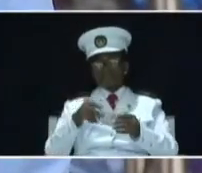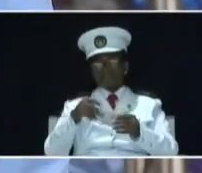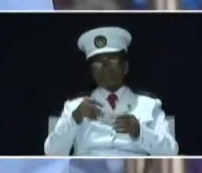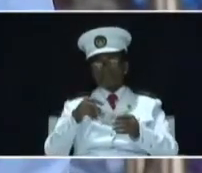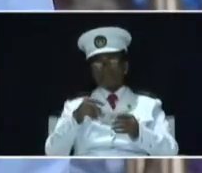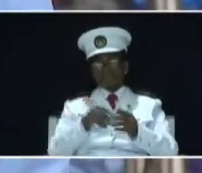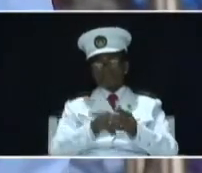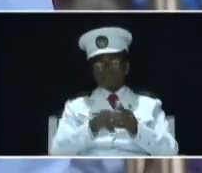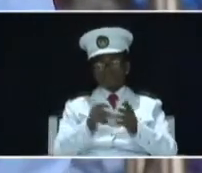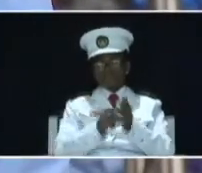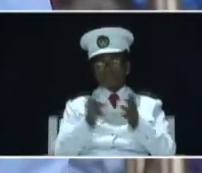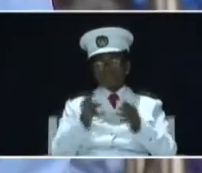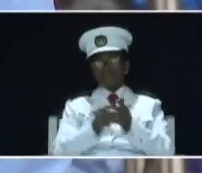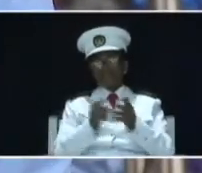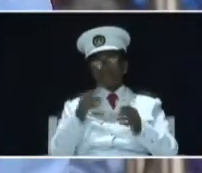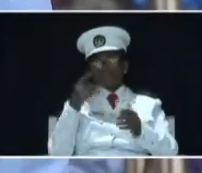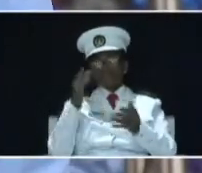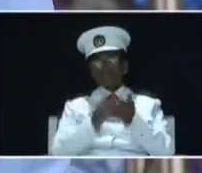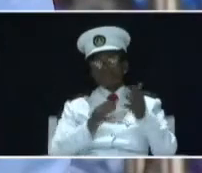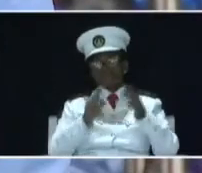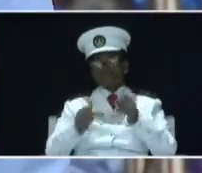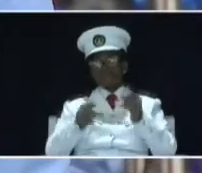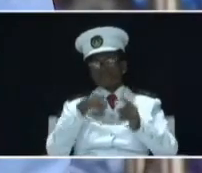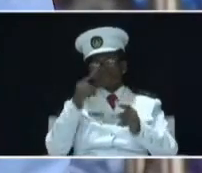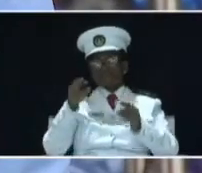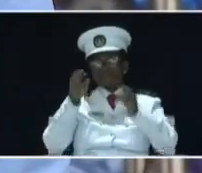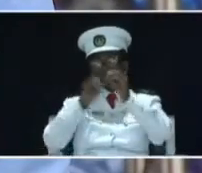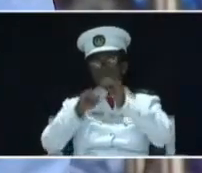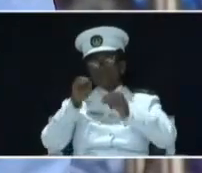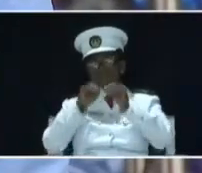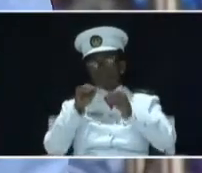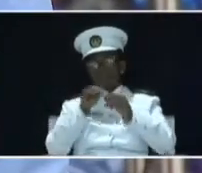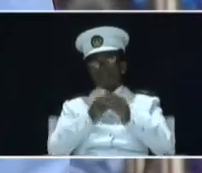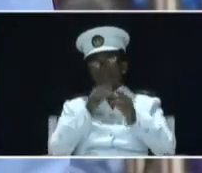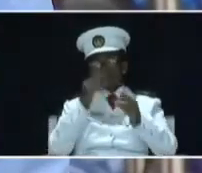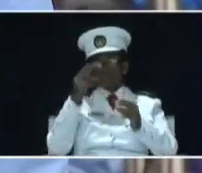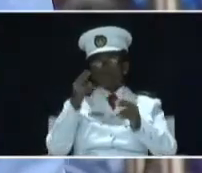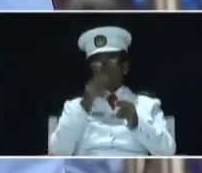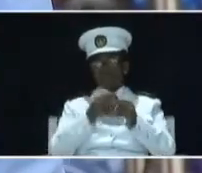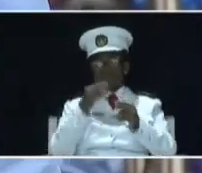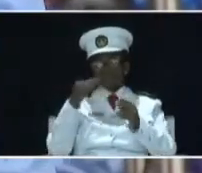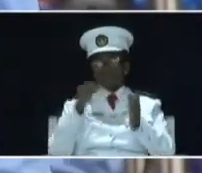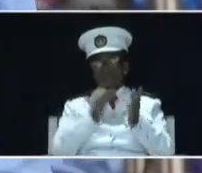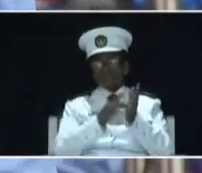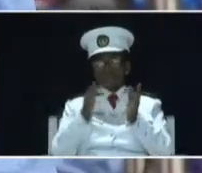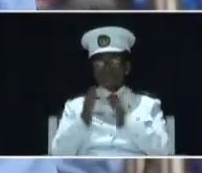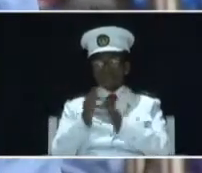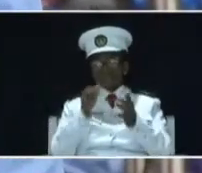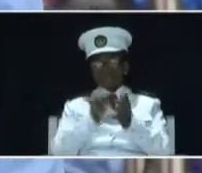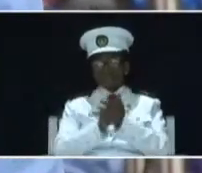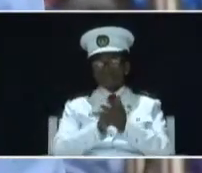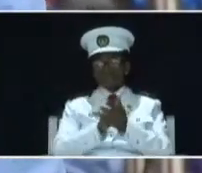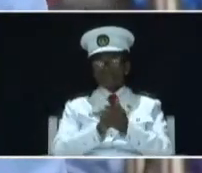and some people say, in the name of Jesus that Paul preaches, demons come out.